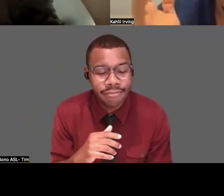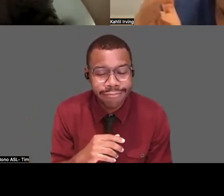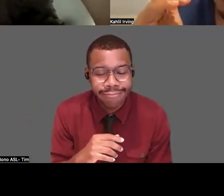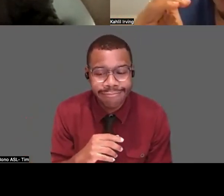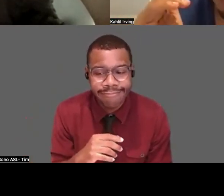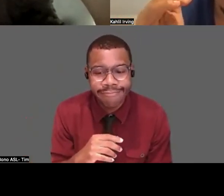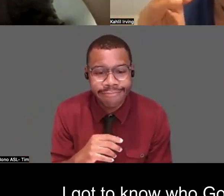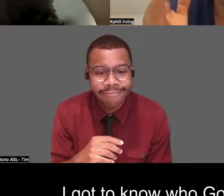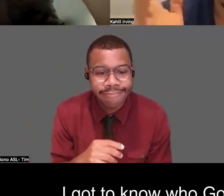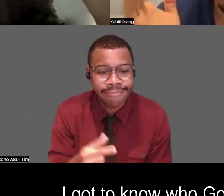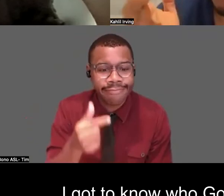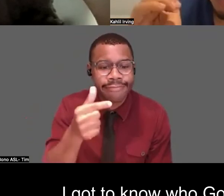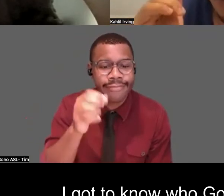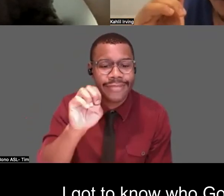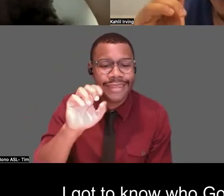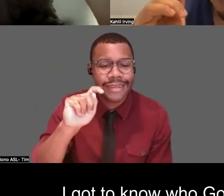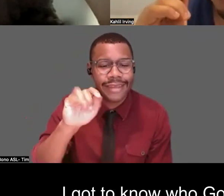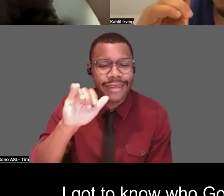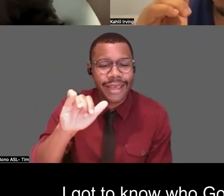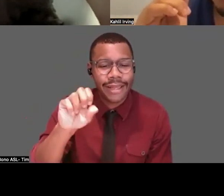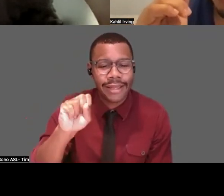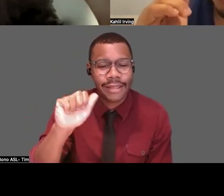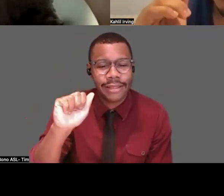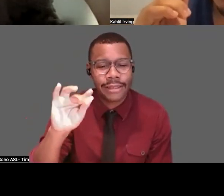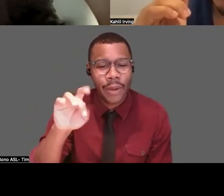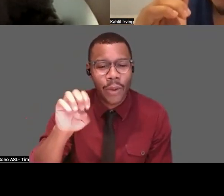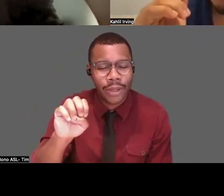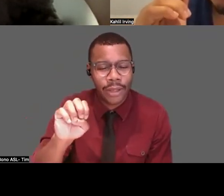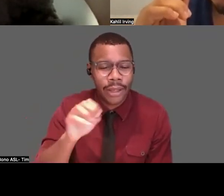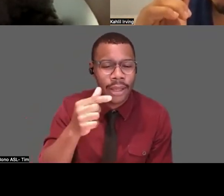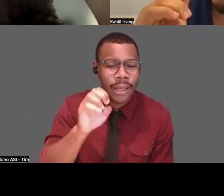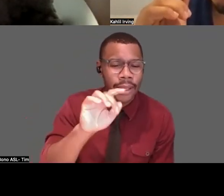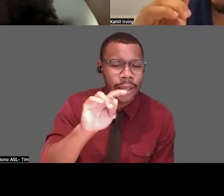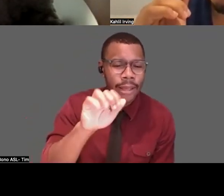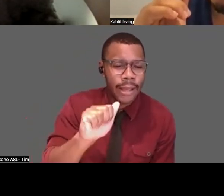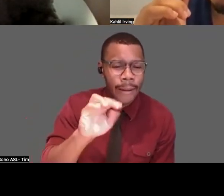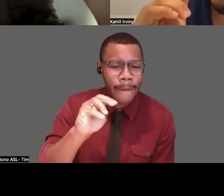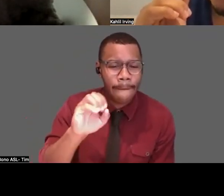Getty Simone was. I got to know who Gordon Clark was,